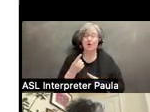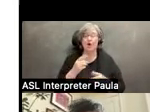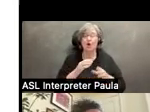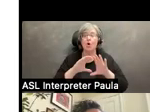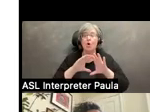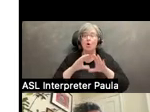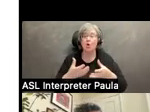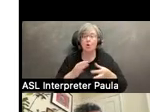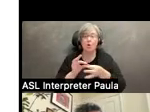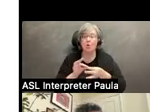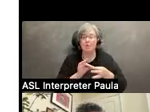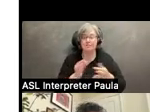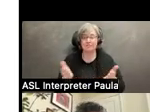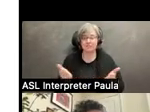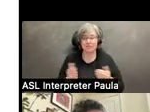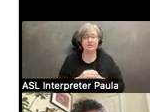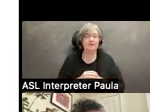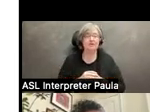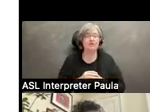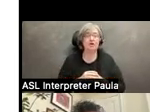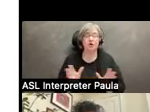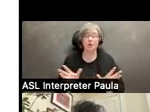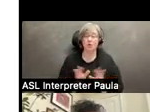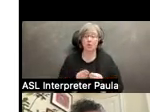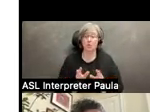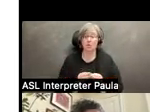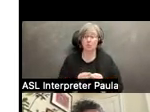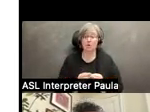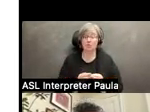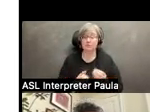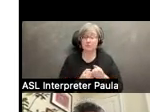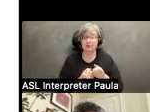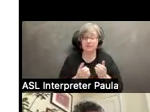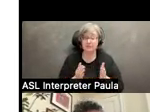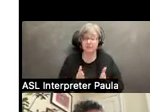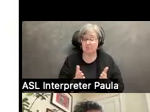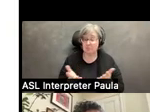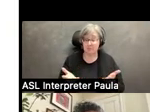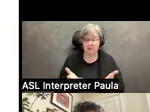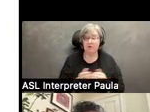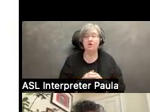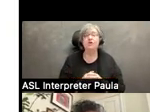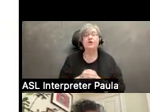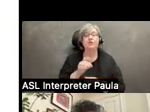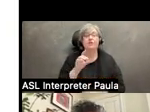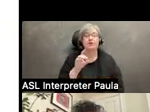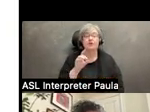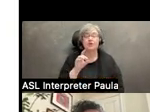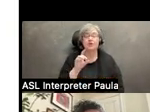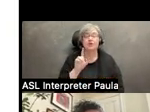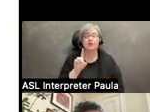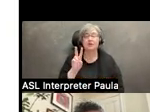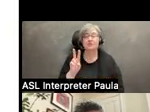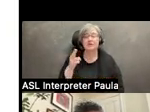coalitions in the country. This webinar is being brought to you as part of the work by the Domestic Violence and